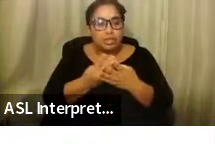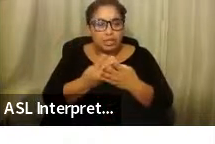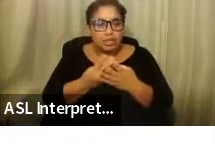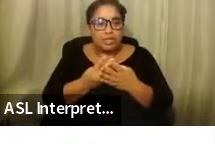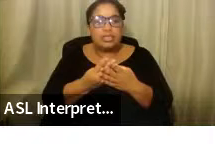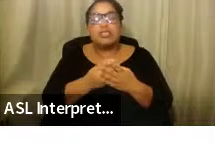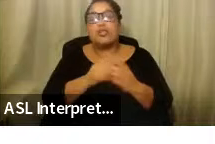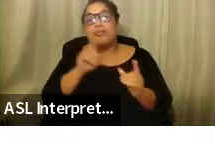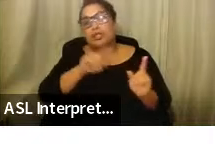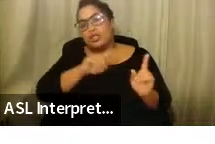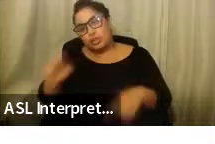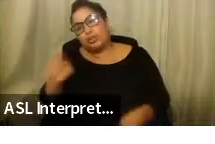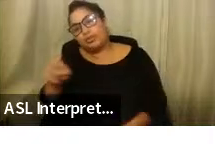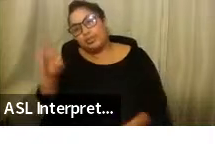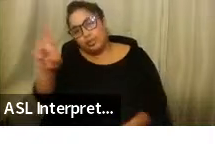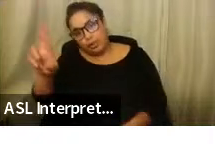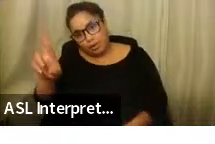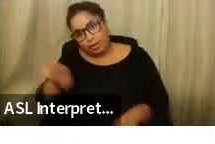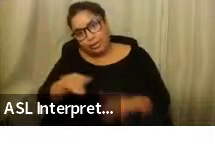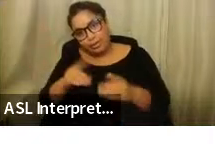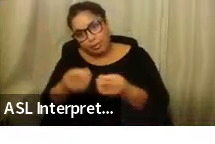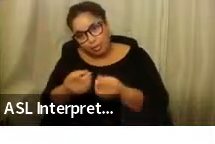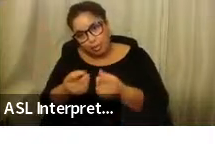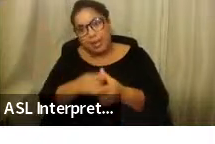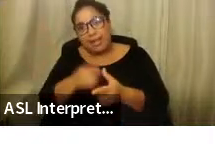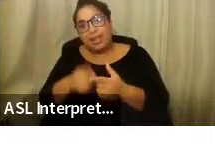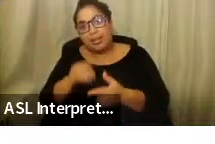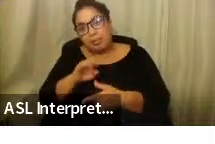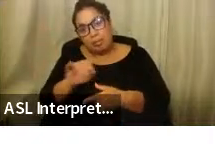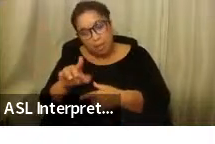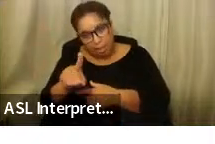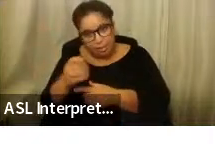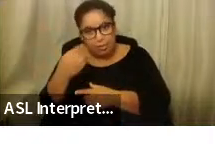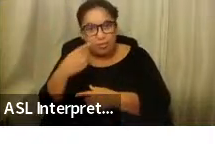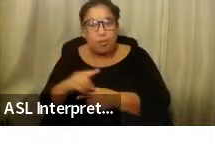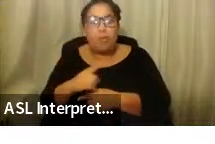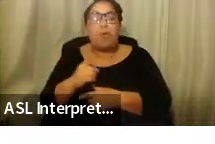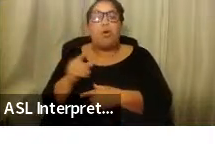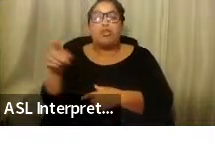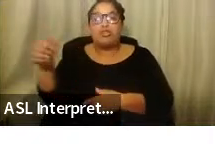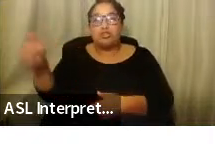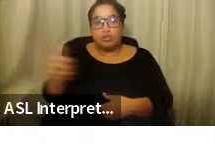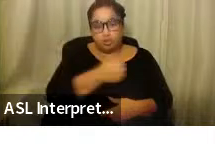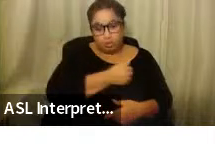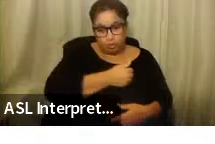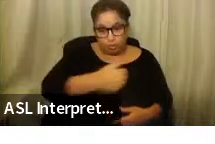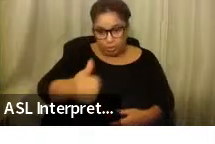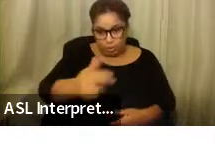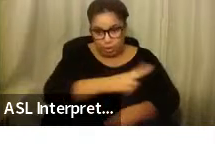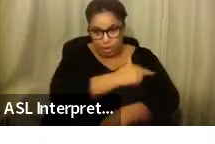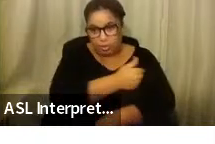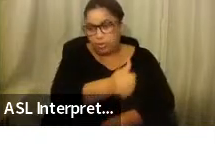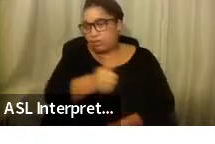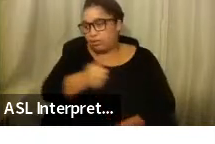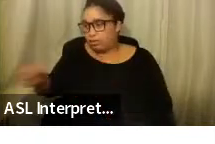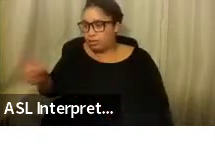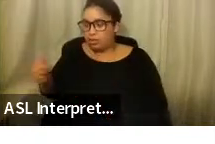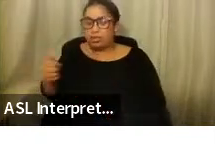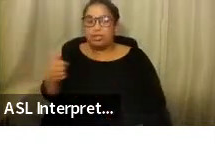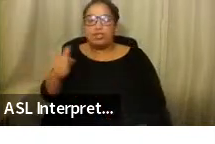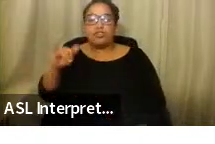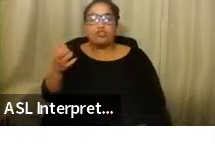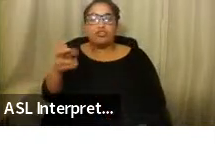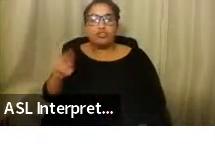to the emergency department, and then they get billed for transferred first to the hospital, then to John George once